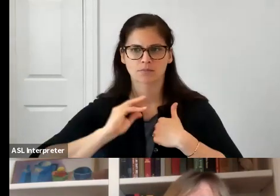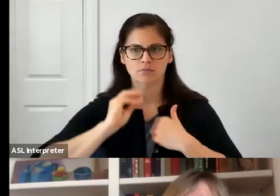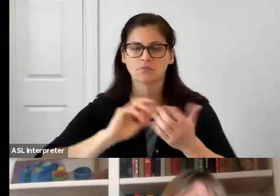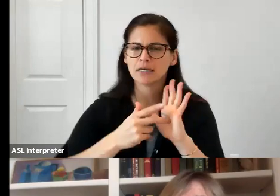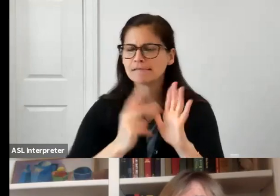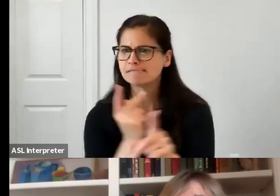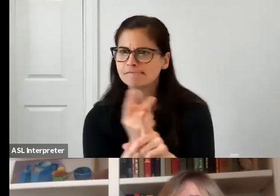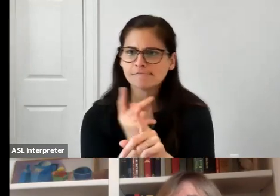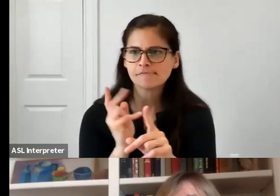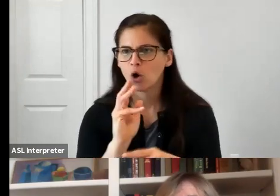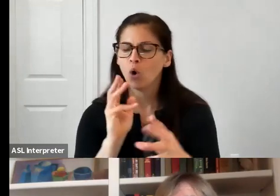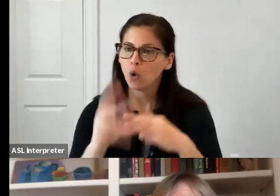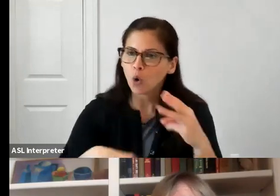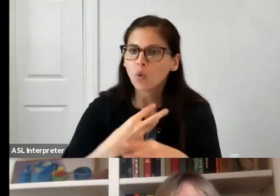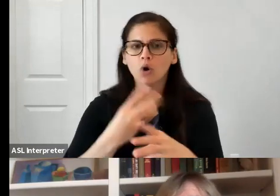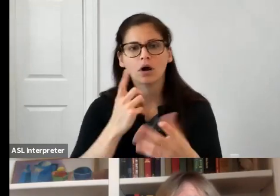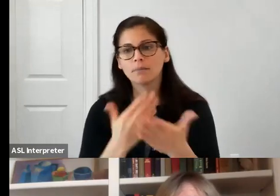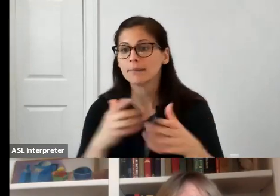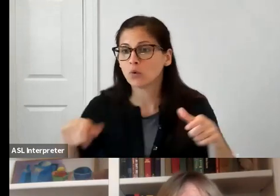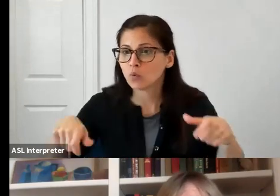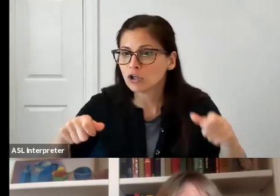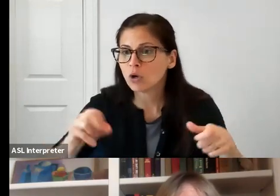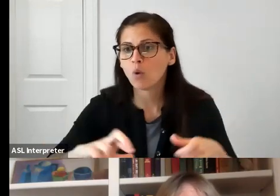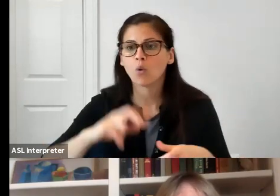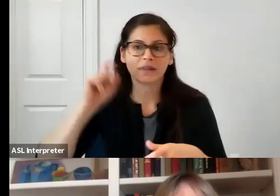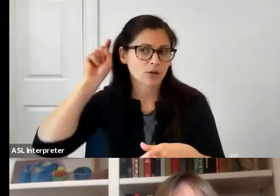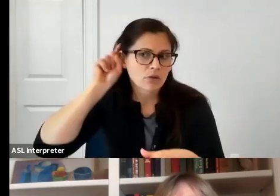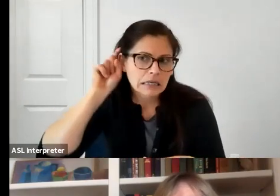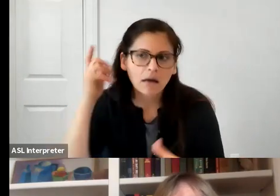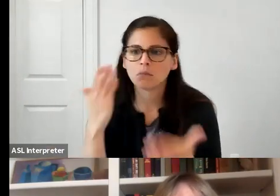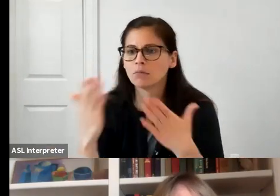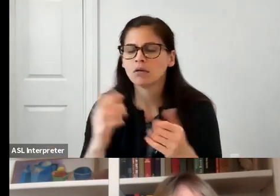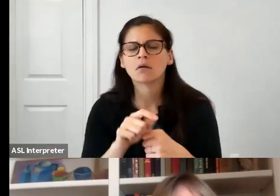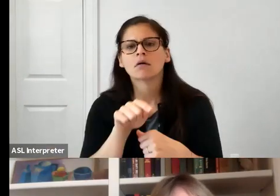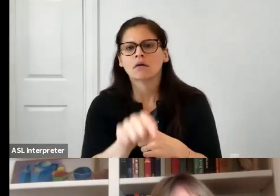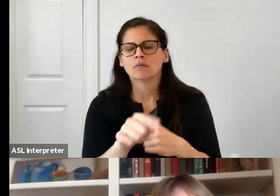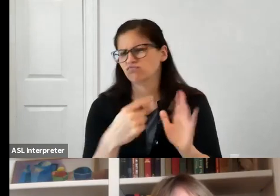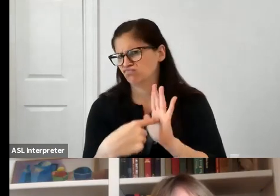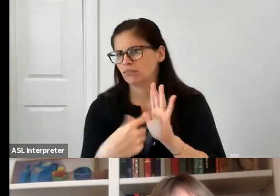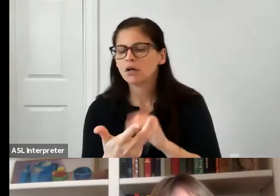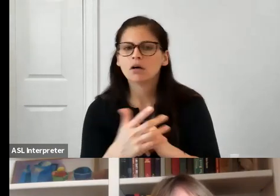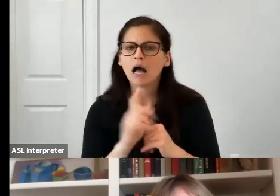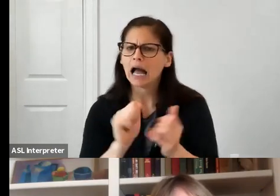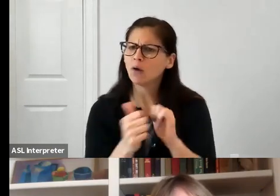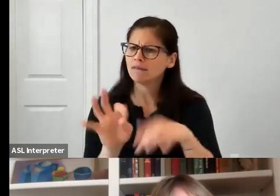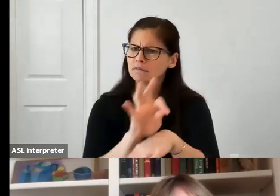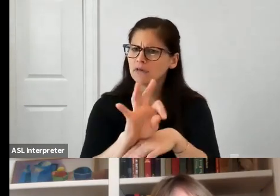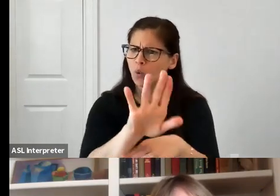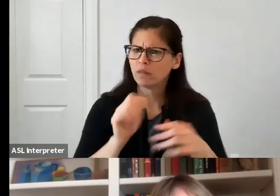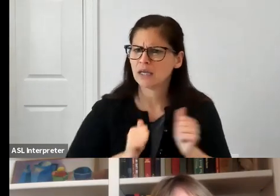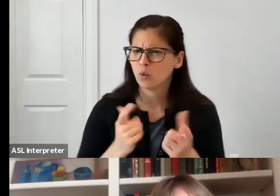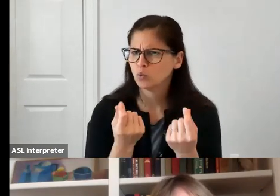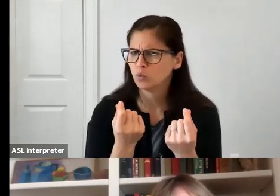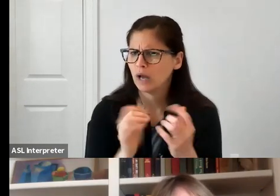perhaps in a wheelchair or perhaps with a hearing aid. How did that work at your theater?